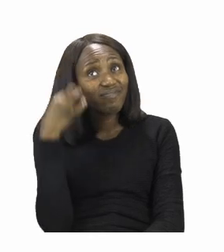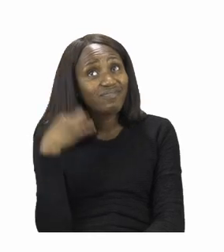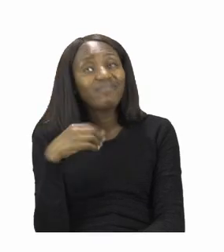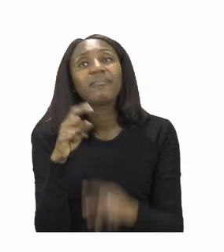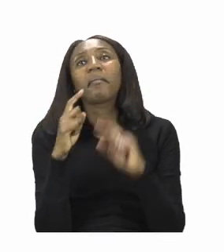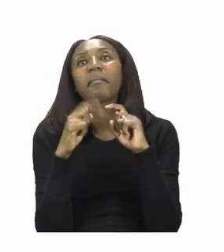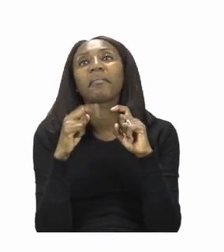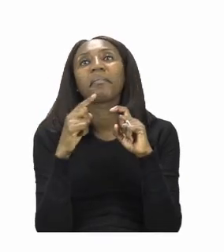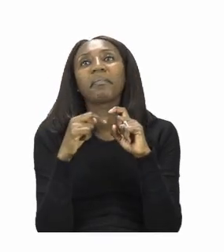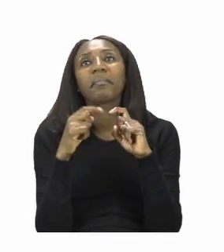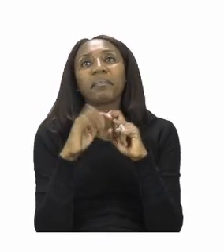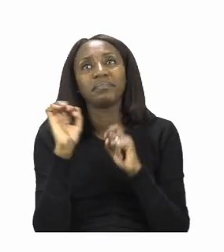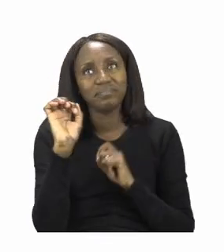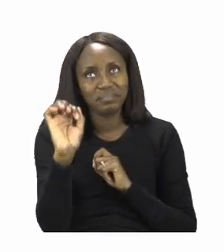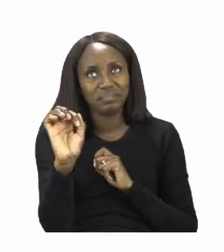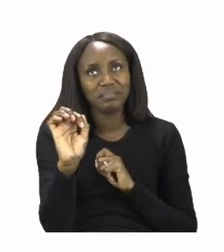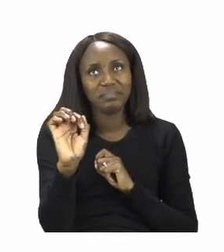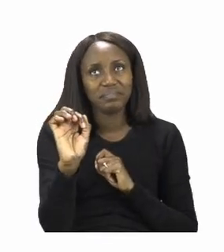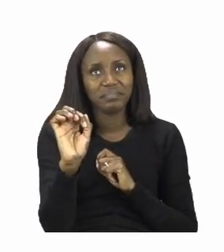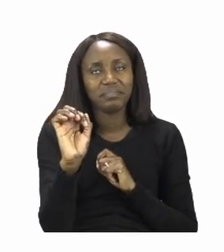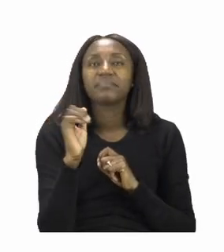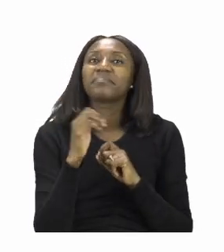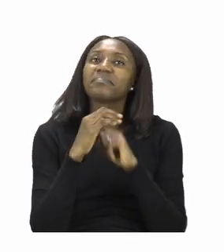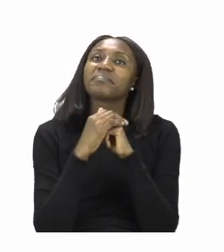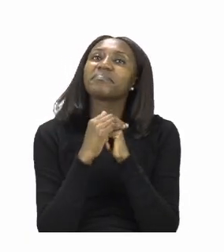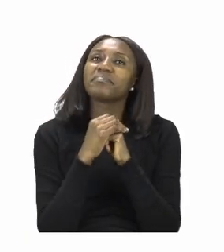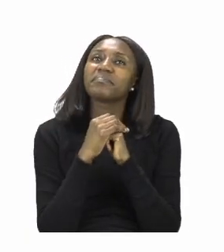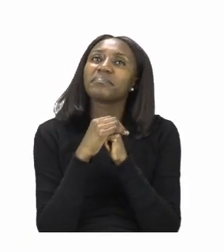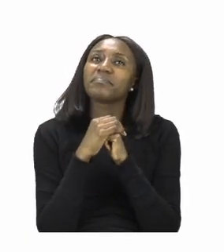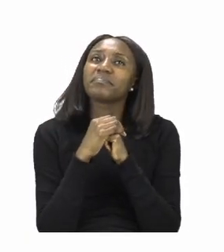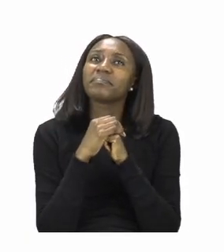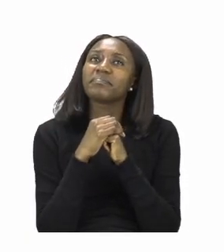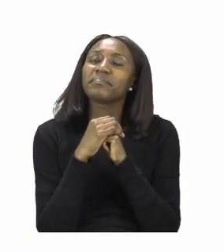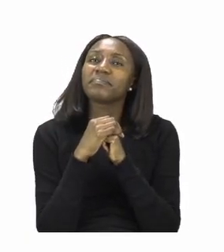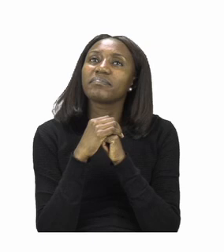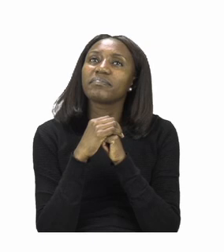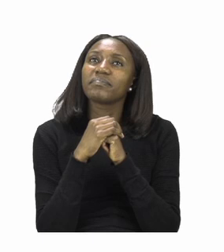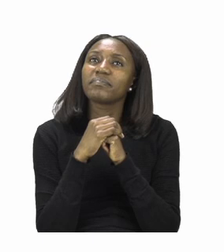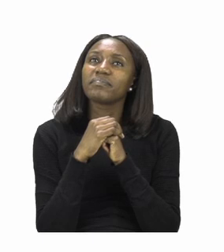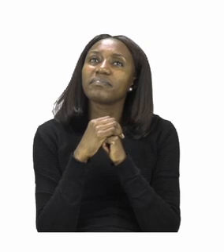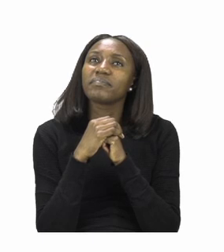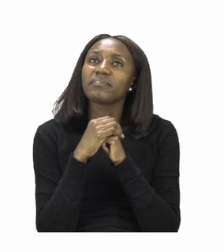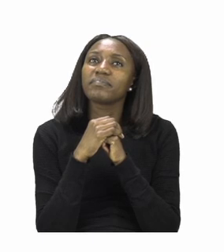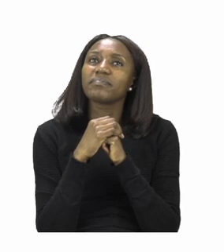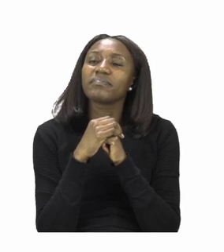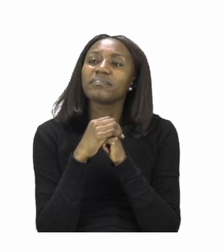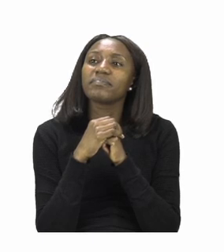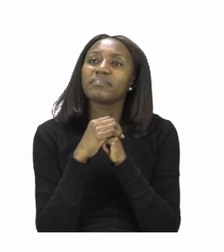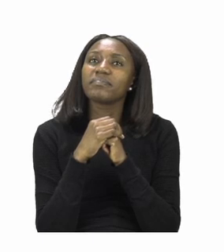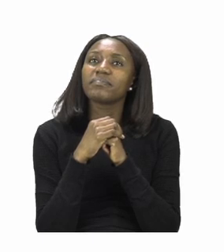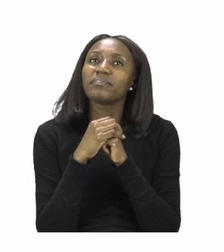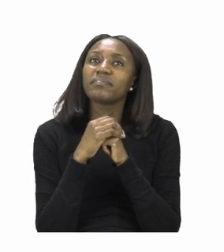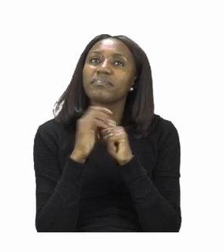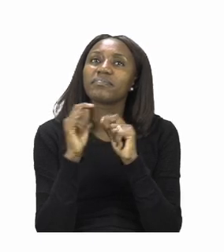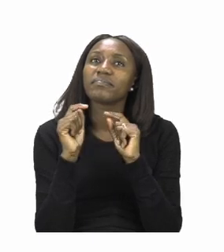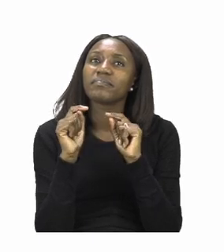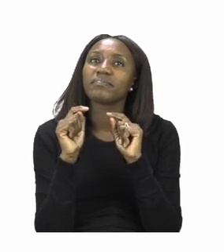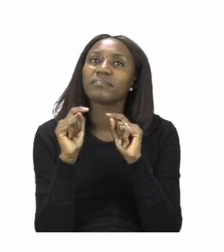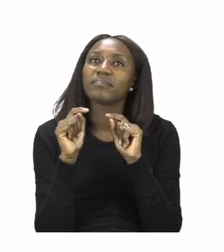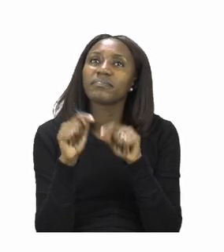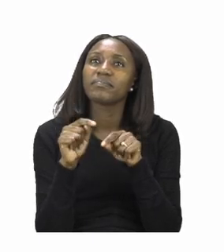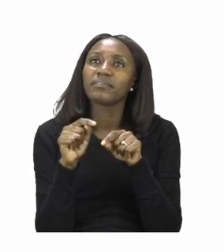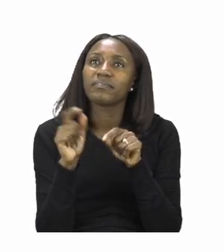the hair. So now that we know that it is Sharon that owns the hair, let's now try and write